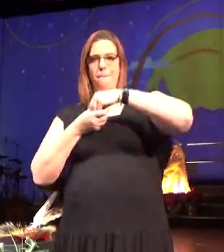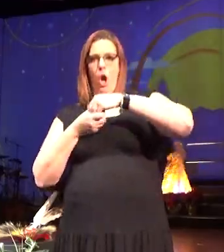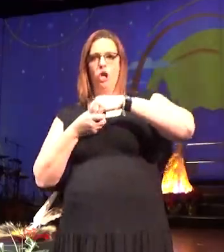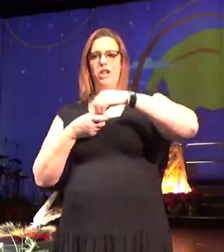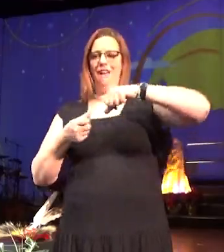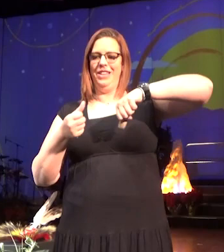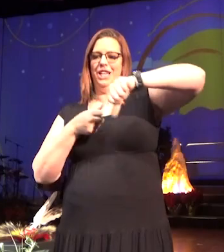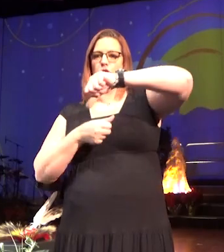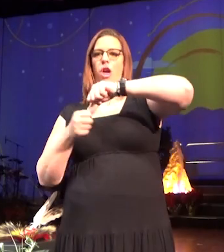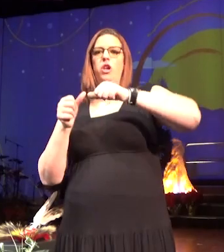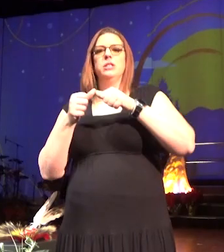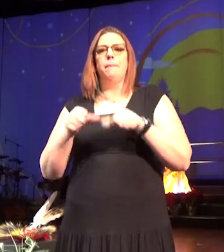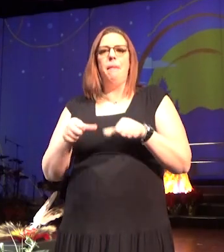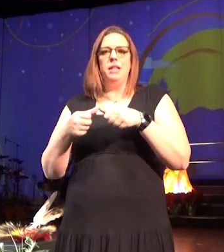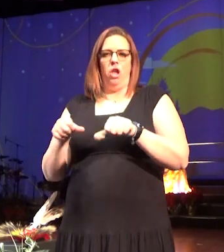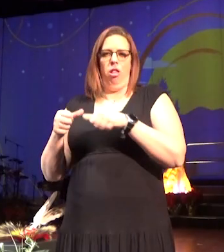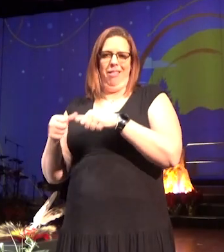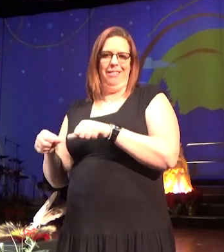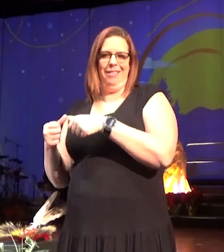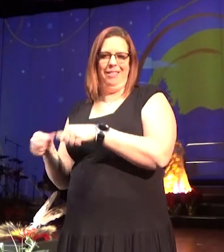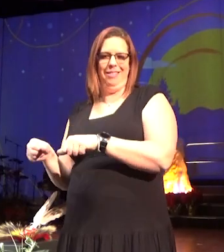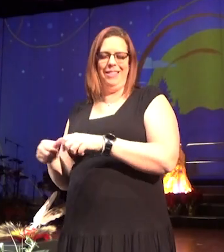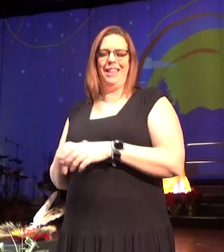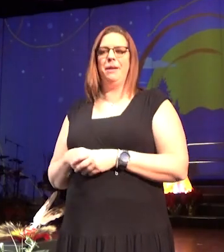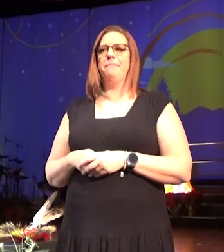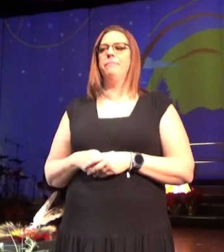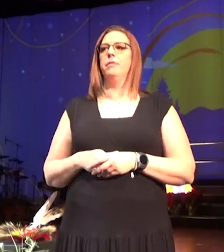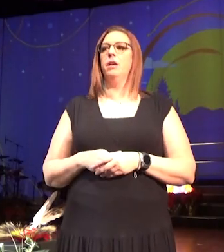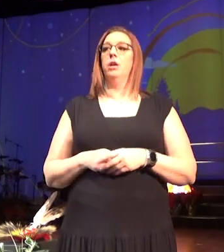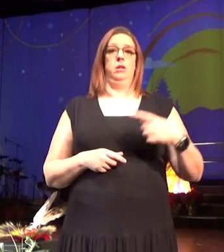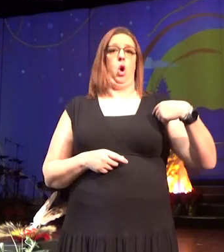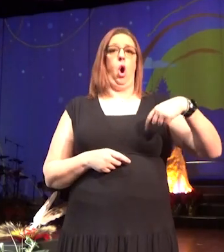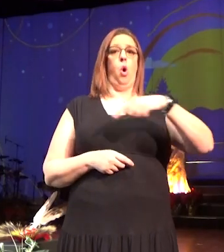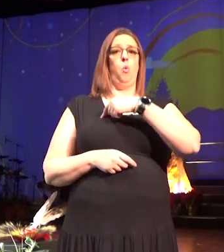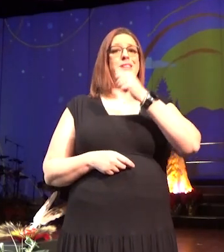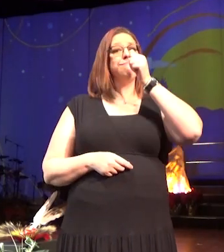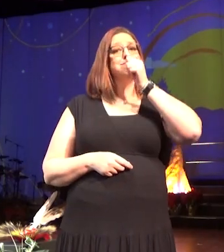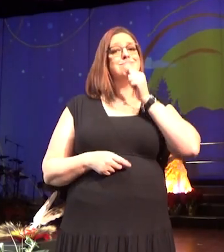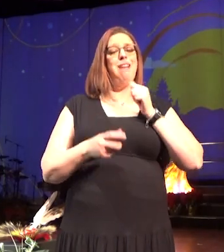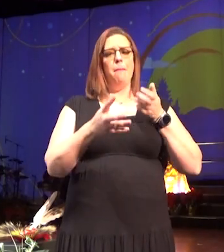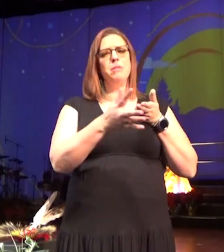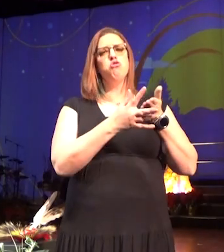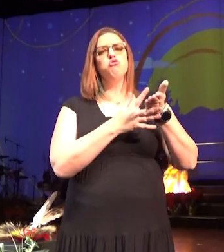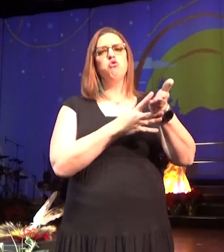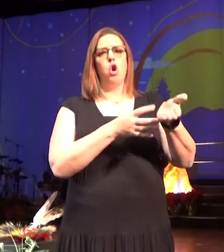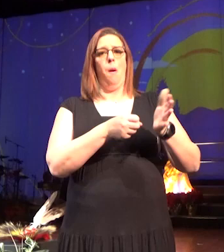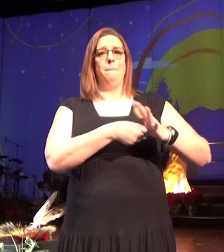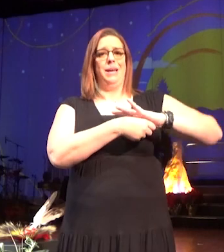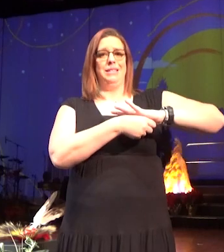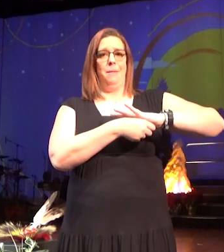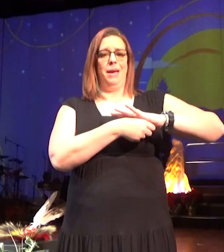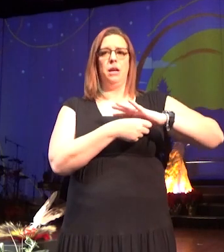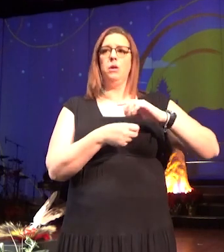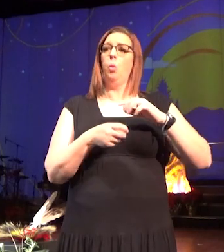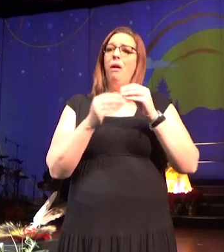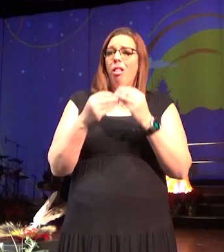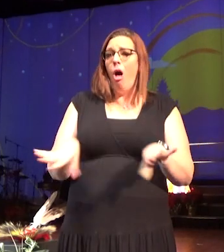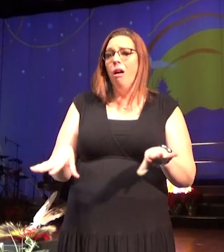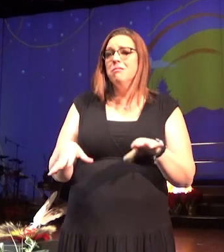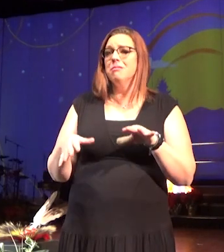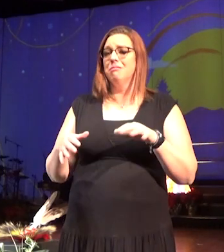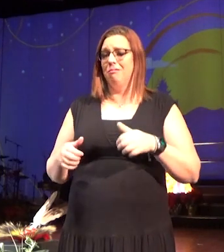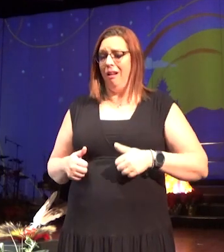puzzle. Every one of us. We came through a pandemic and are still going through it. We lost lives, went